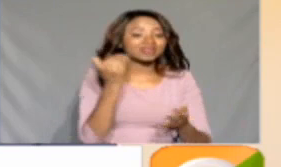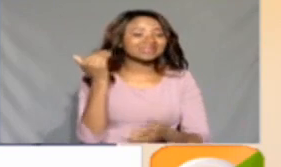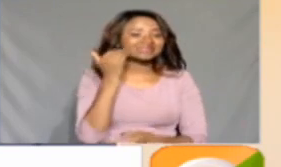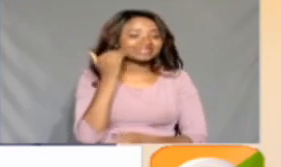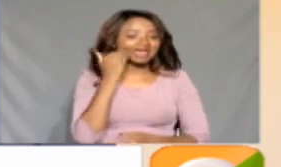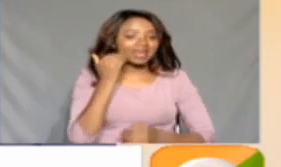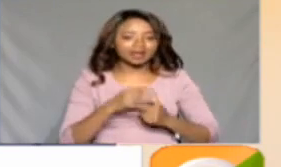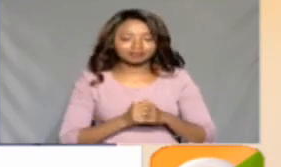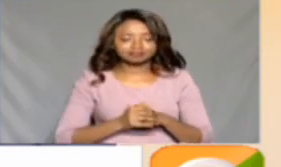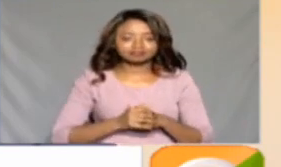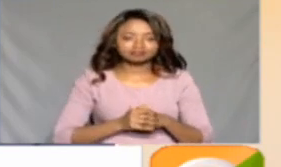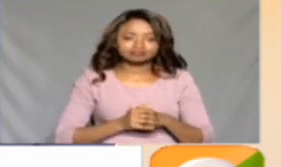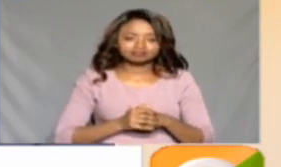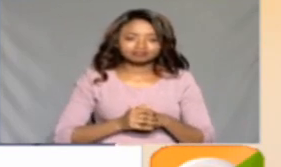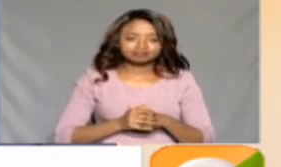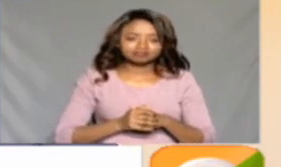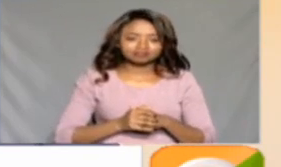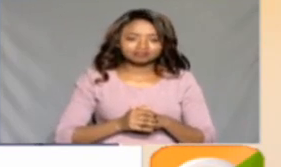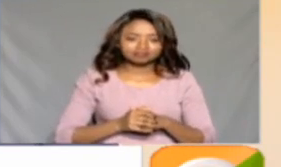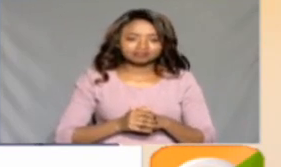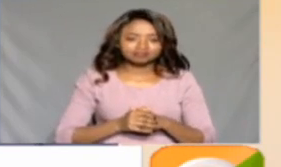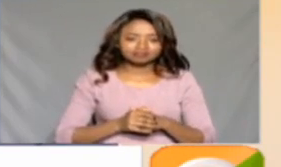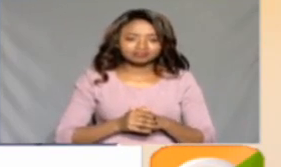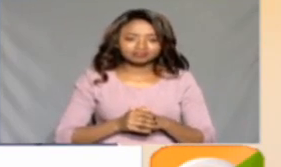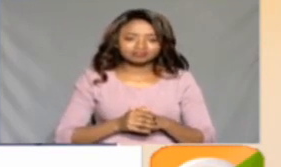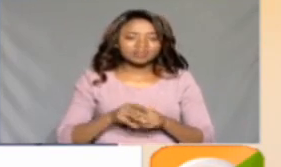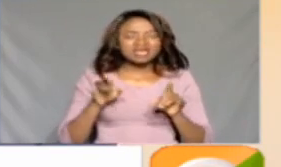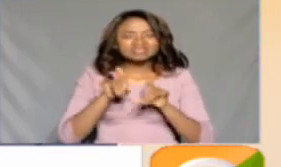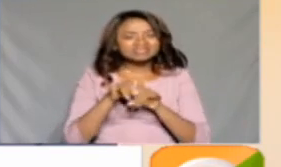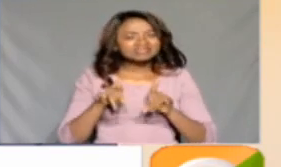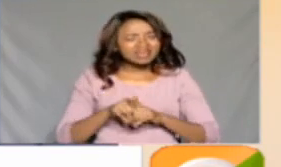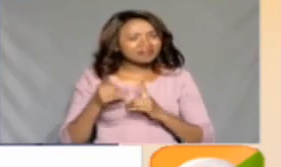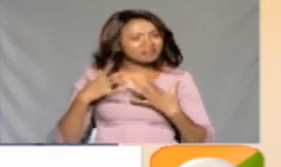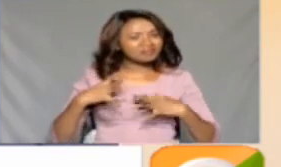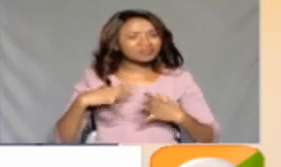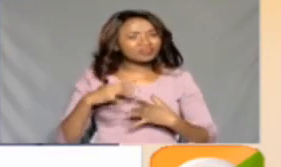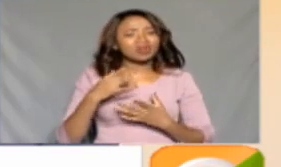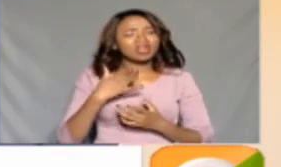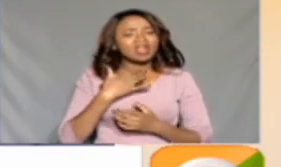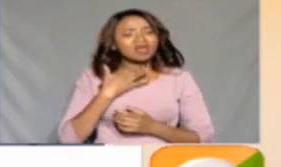being a possible Nairobi governor? What are the qualifications do I need to be Nairobi governor?